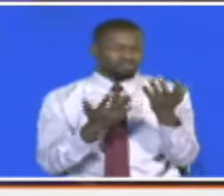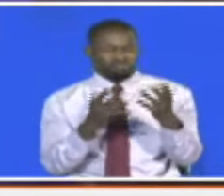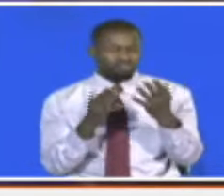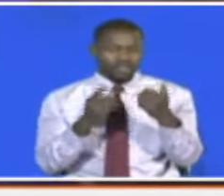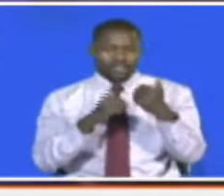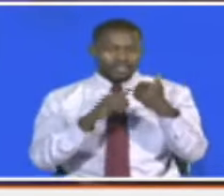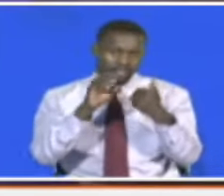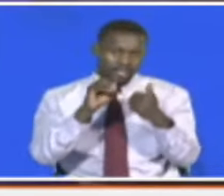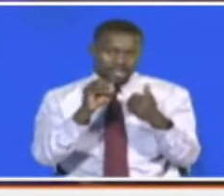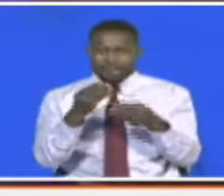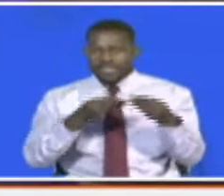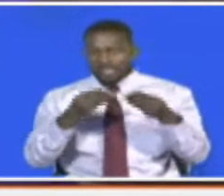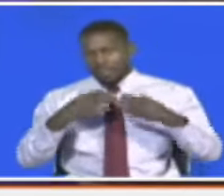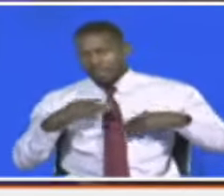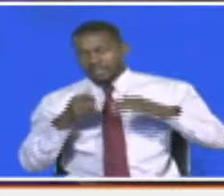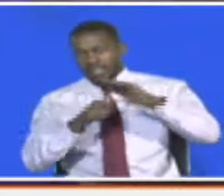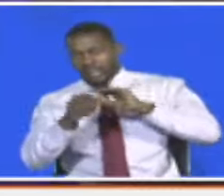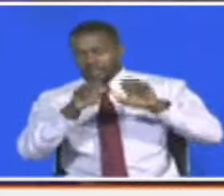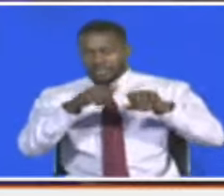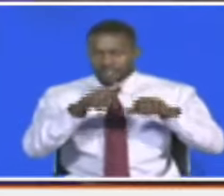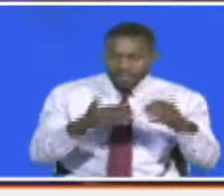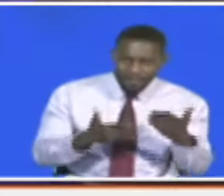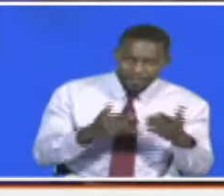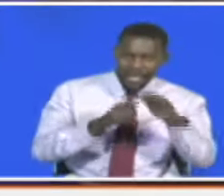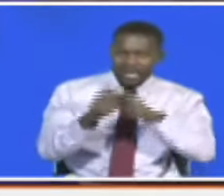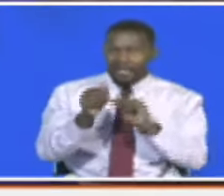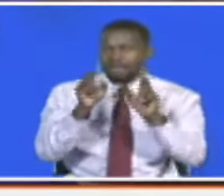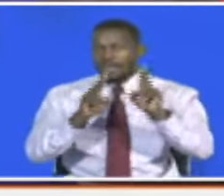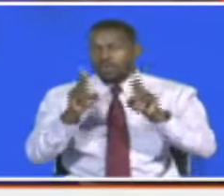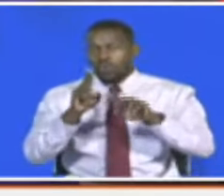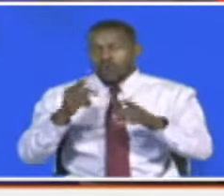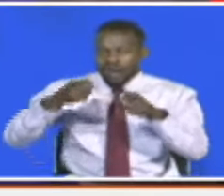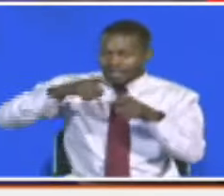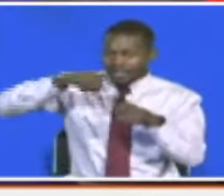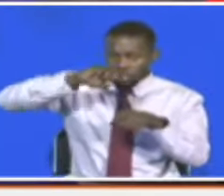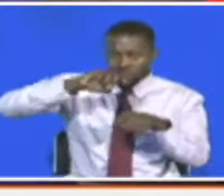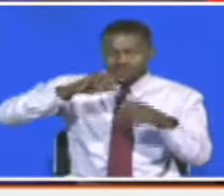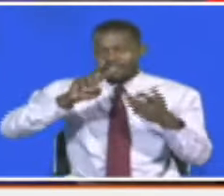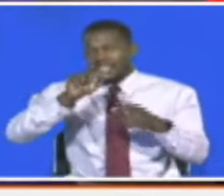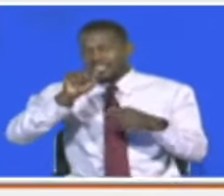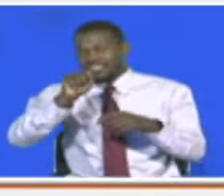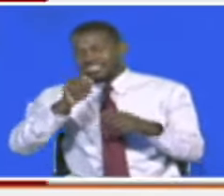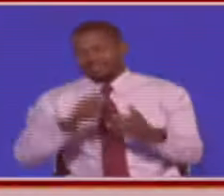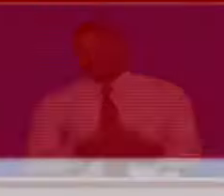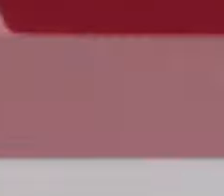manufacturing, in the areas of agriculture, in the areas of value addition, creative economy, and even digital economies.